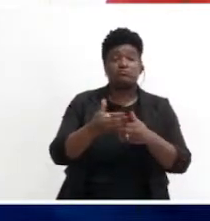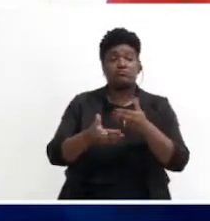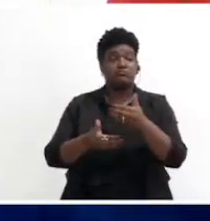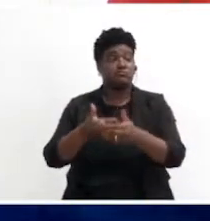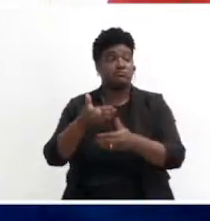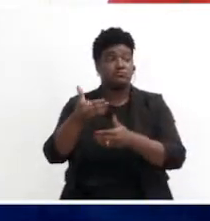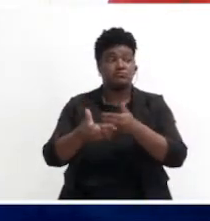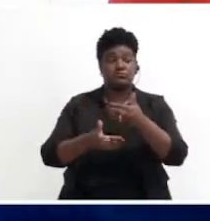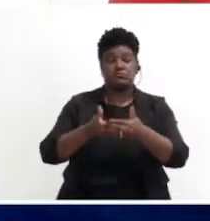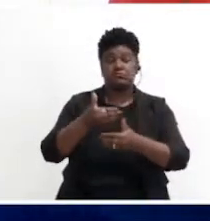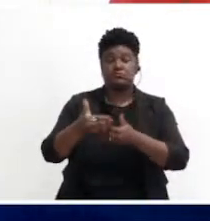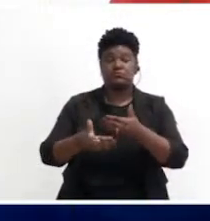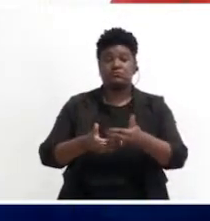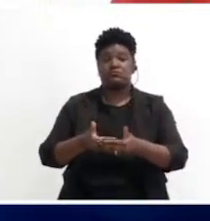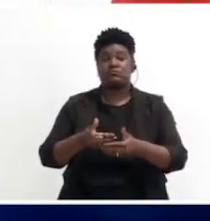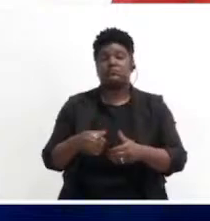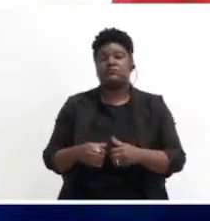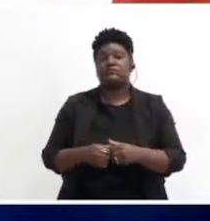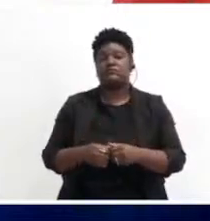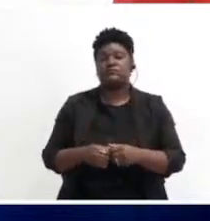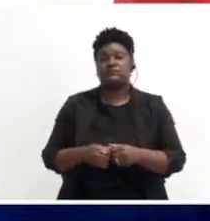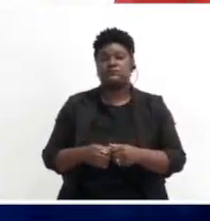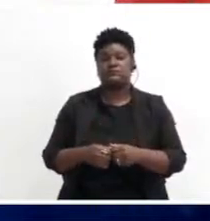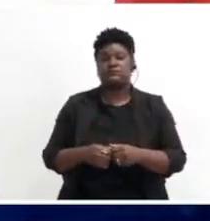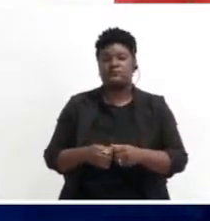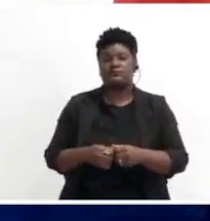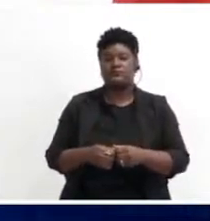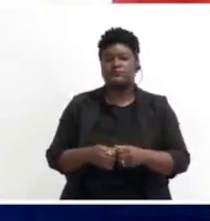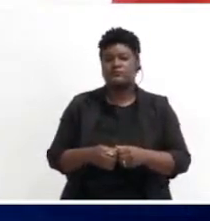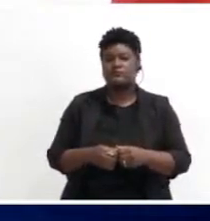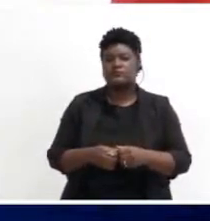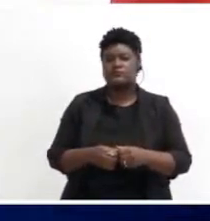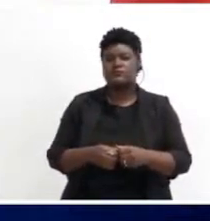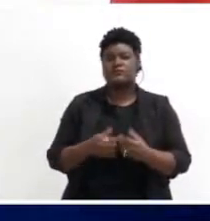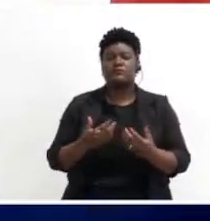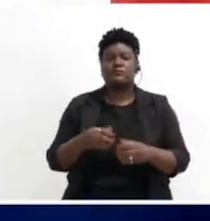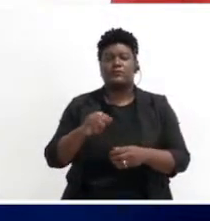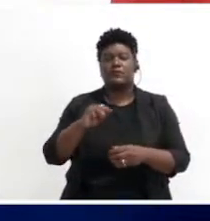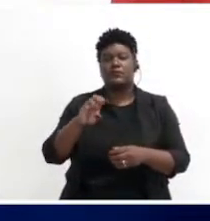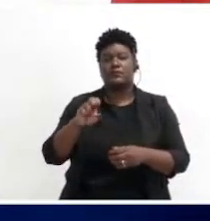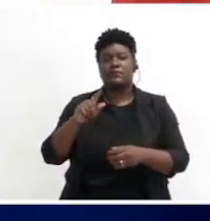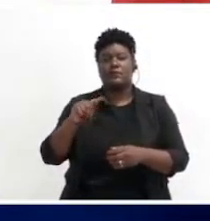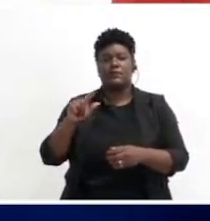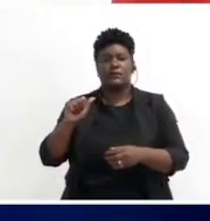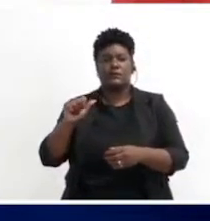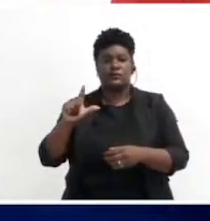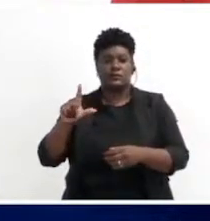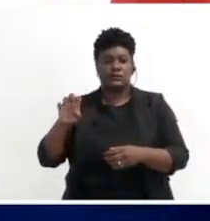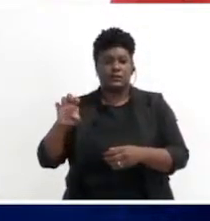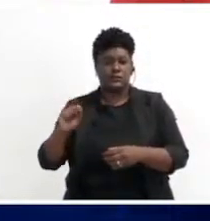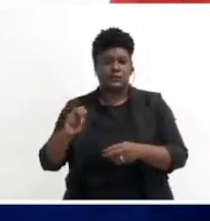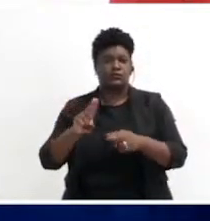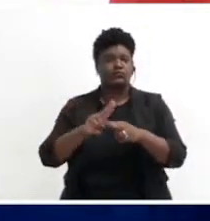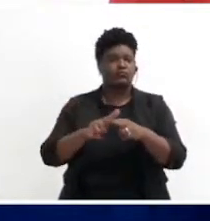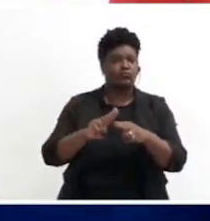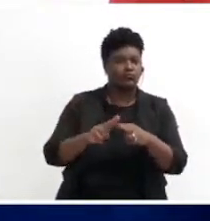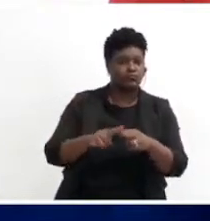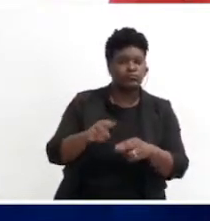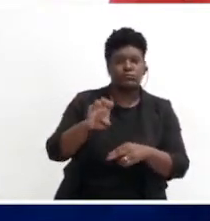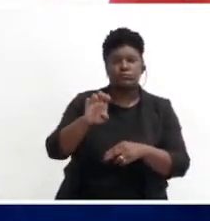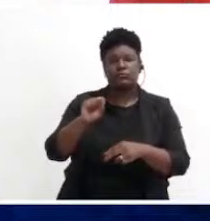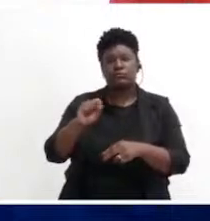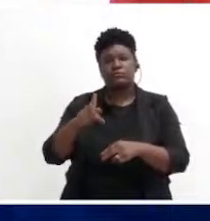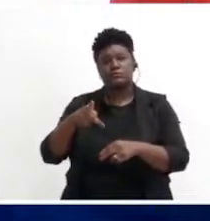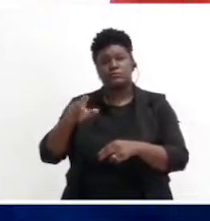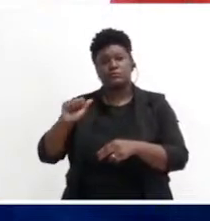either the underbump metallurgy for flip chip or for RDL. We start with seed layers, and that's usually a